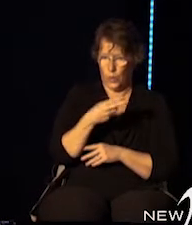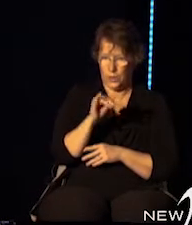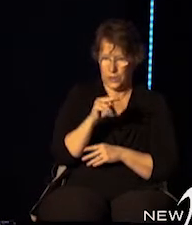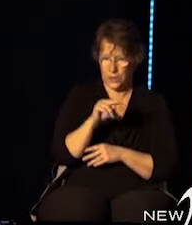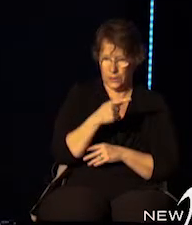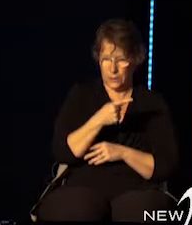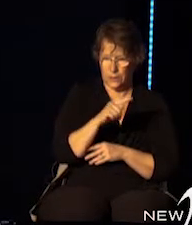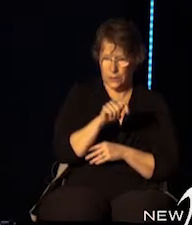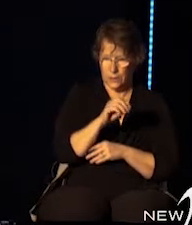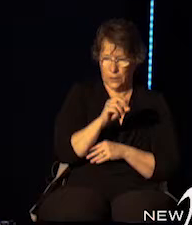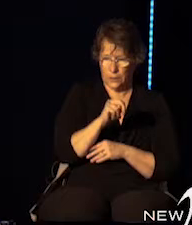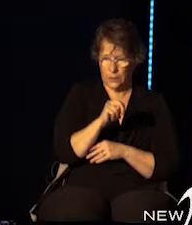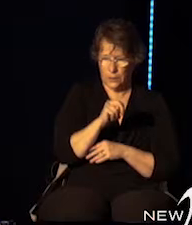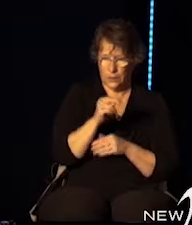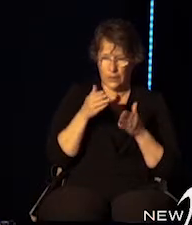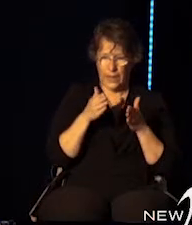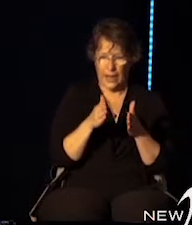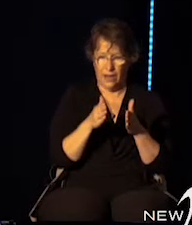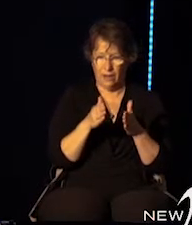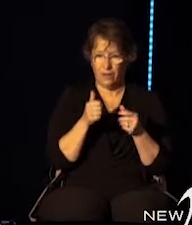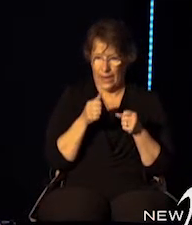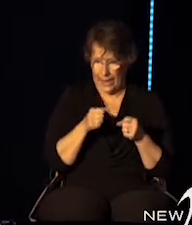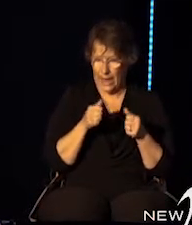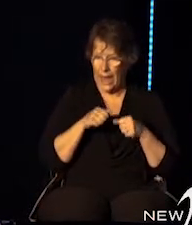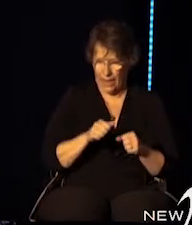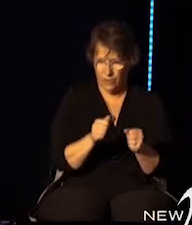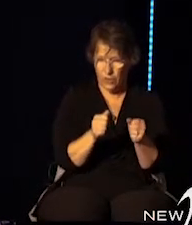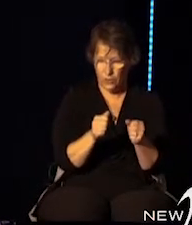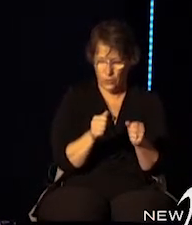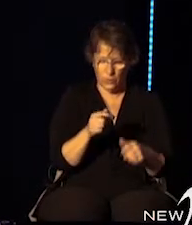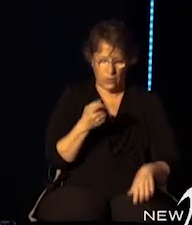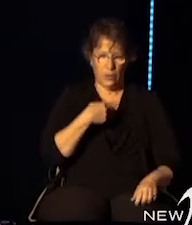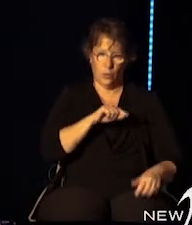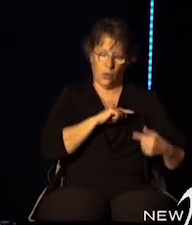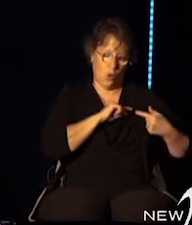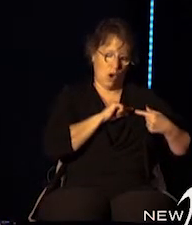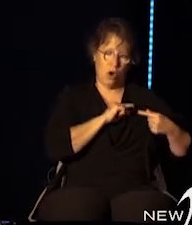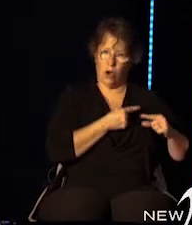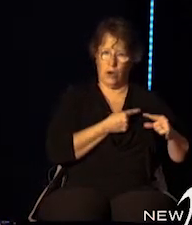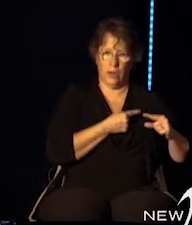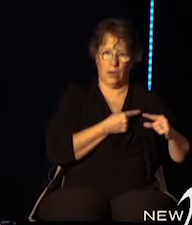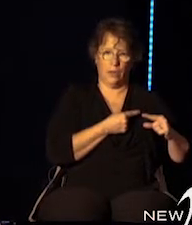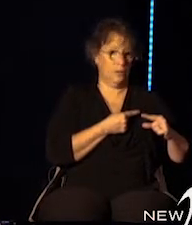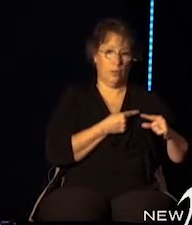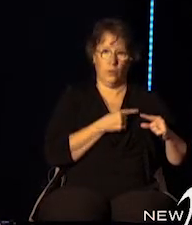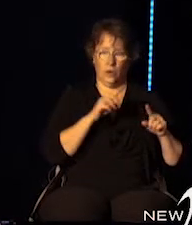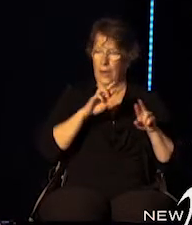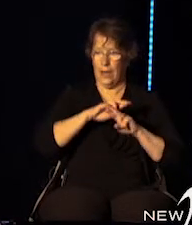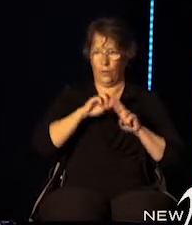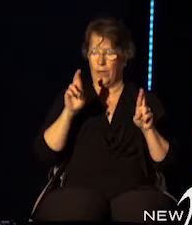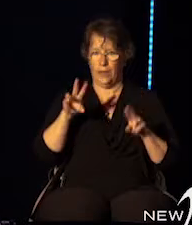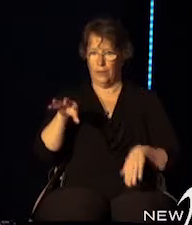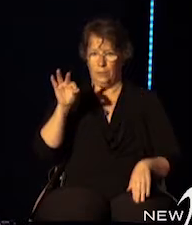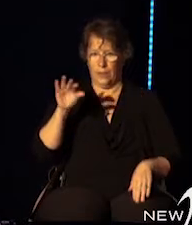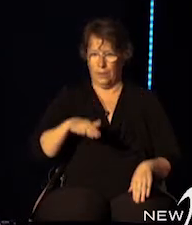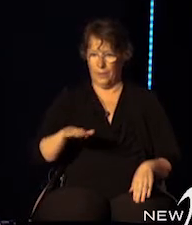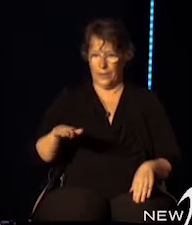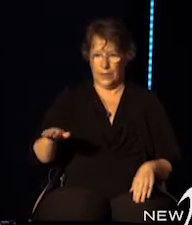because we were hurting inside so bad, we didn't think we were ready to go pick up the kids yet.